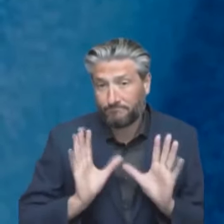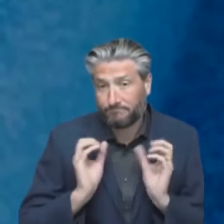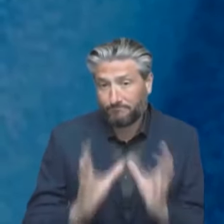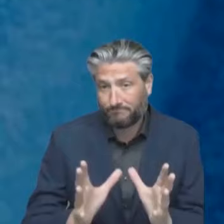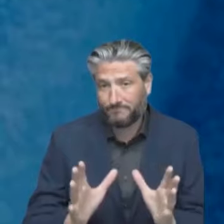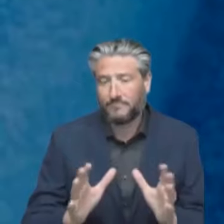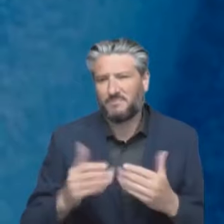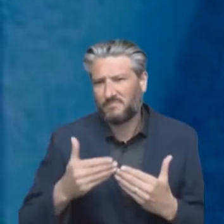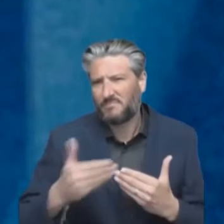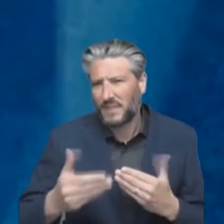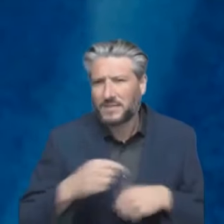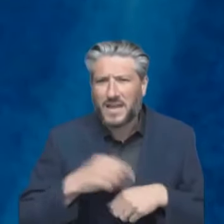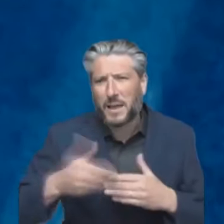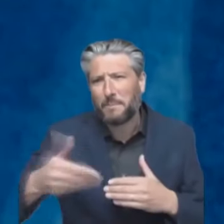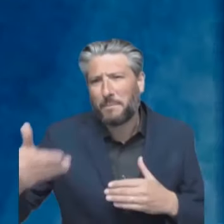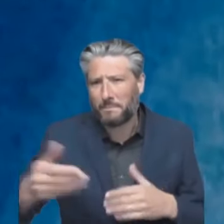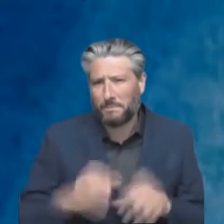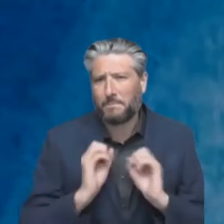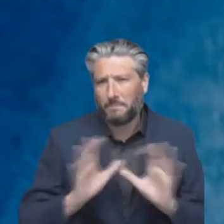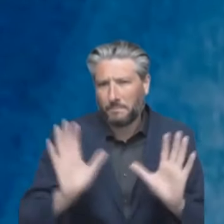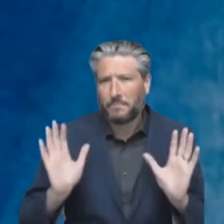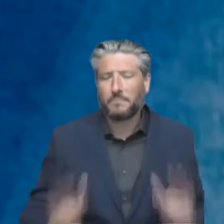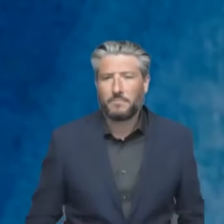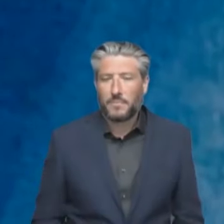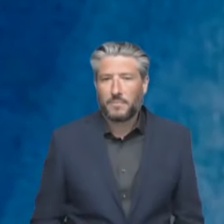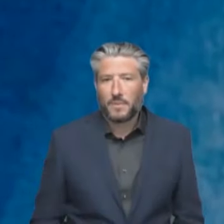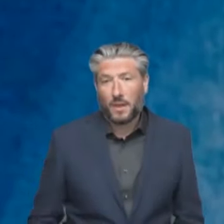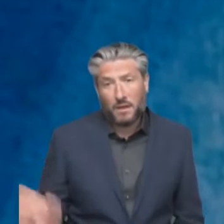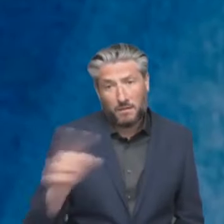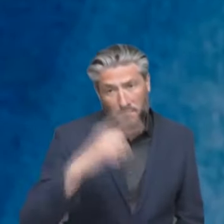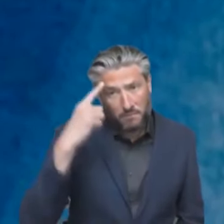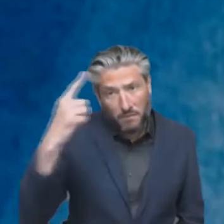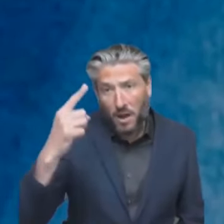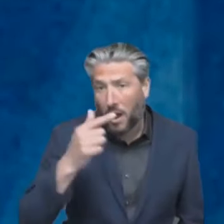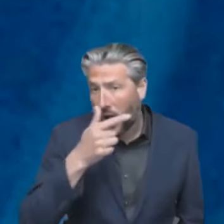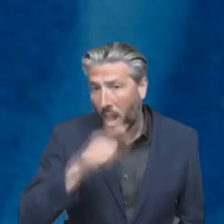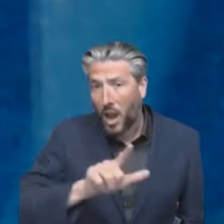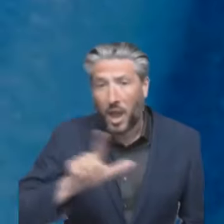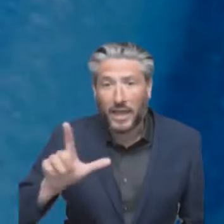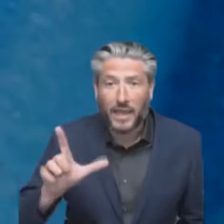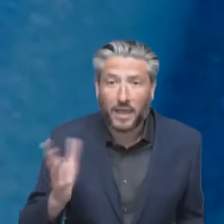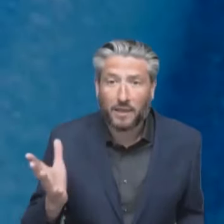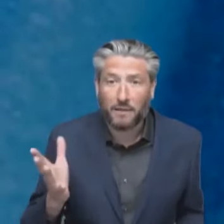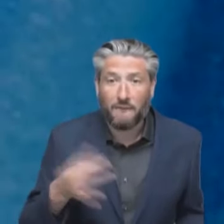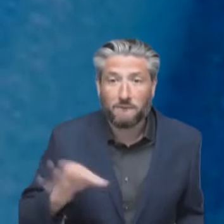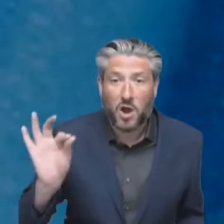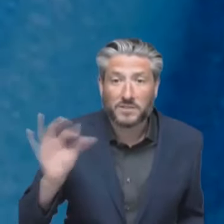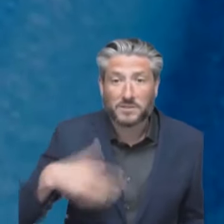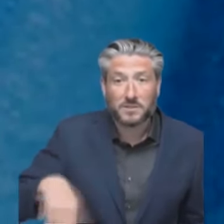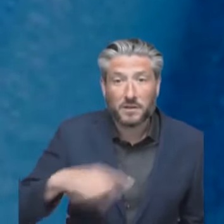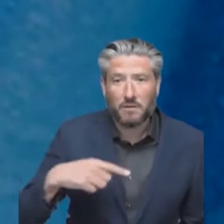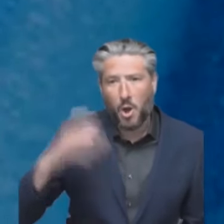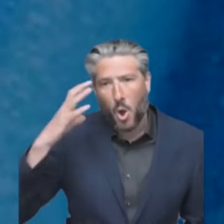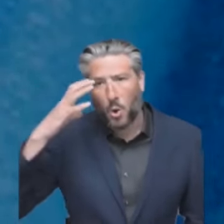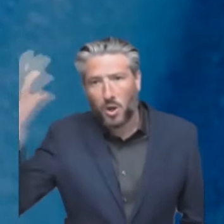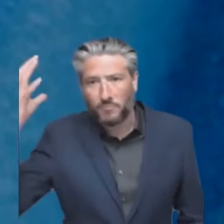think we must realize how lucky we are to live in France because we have public authorities who really believe in alternative